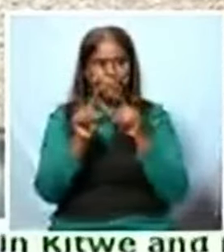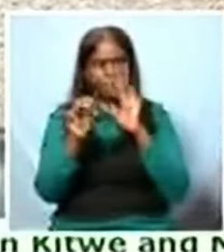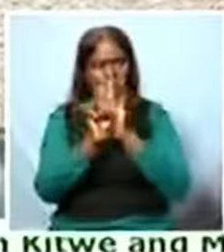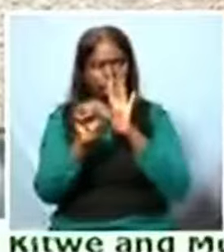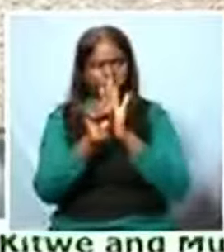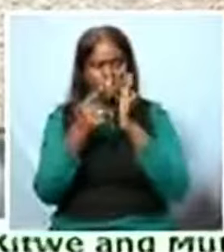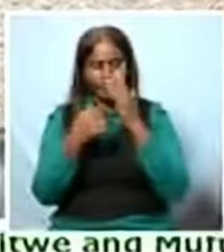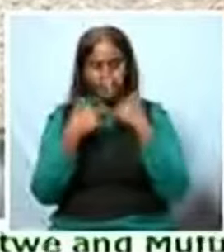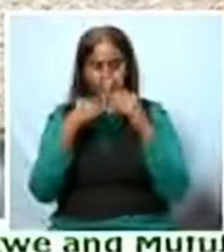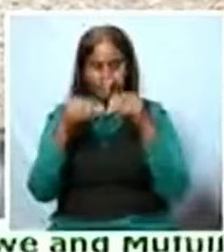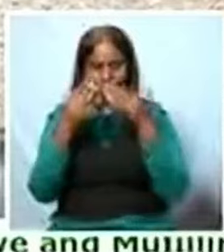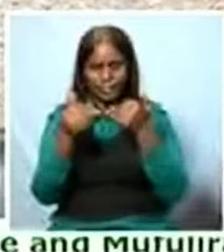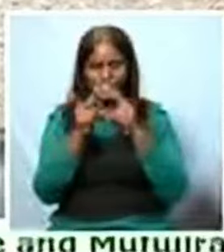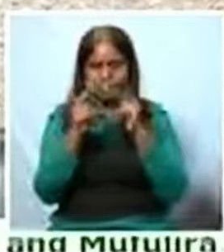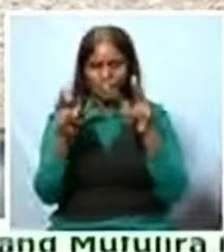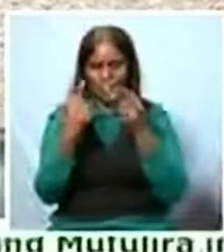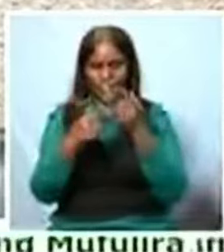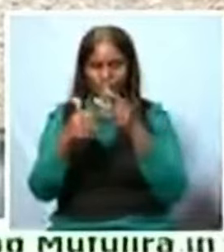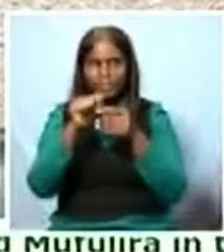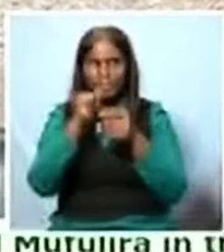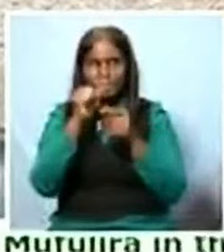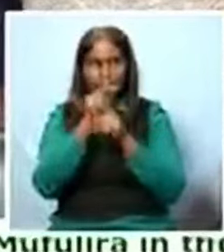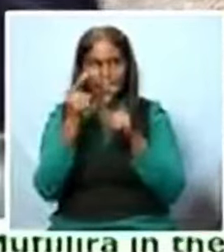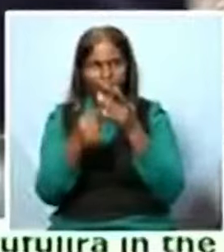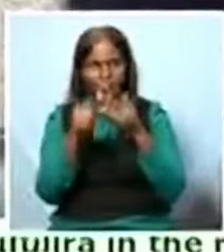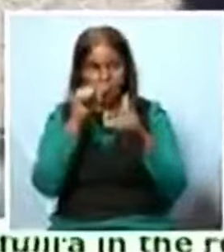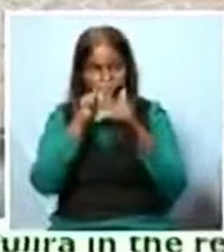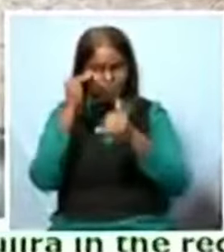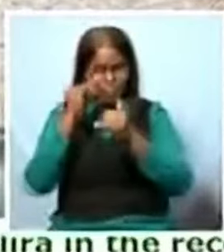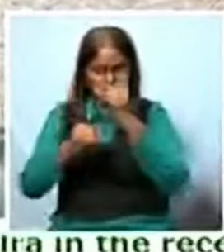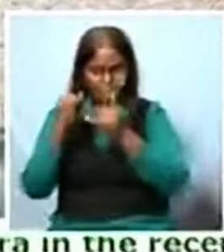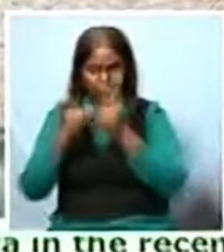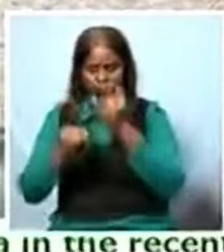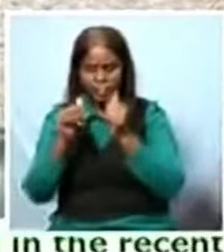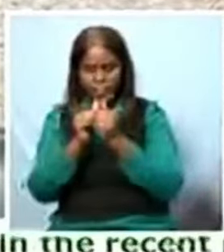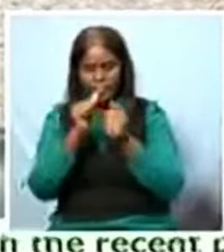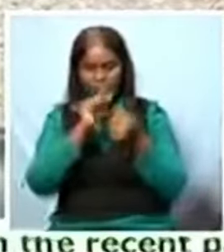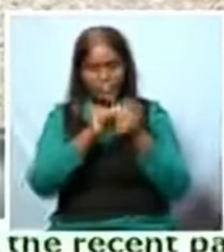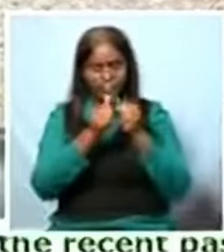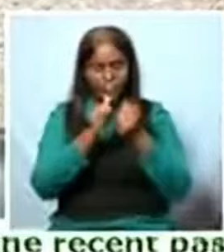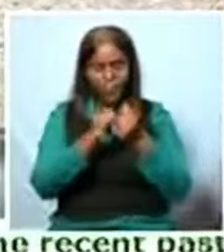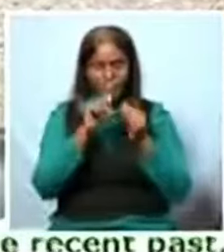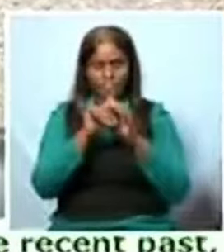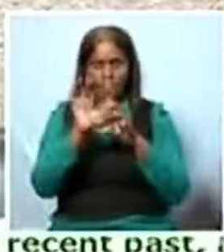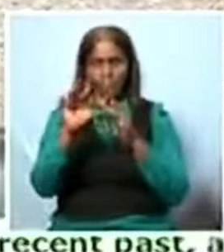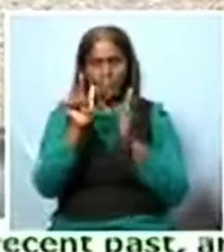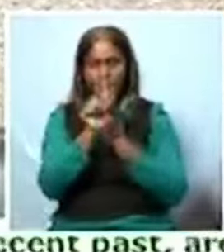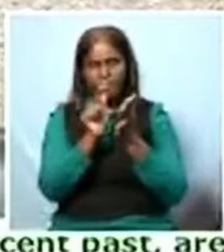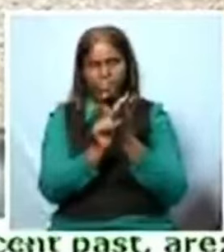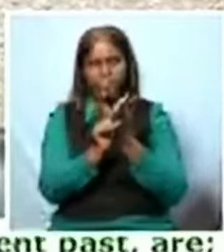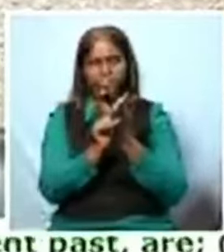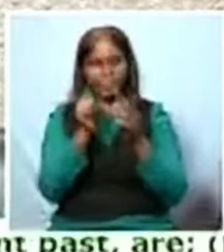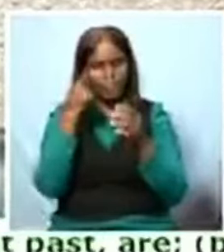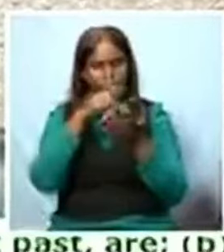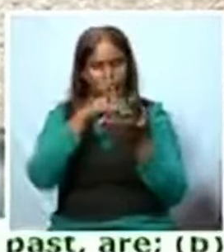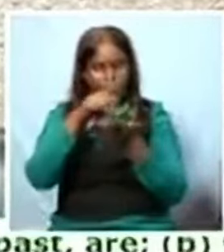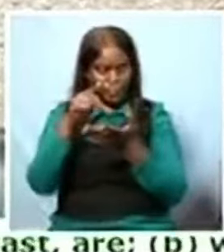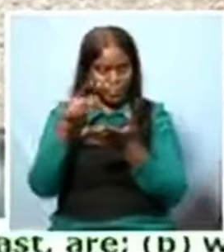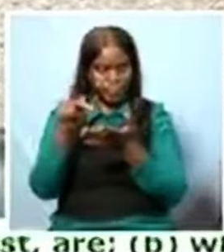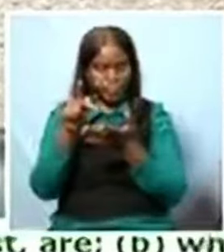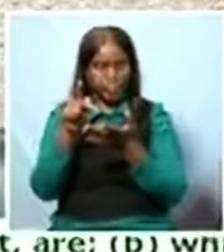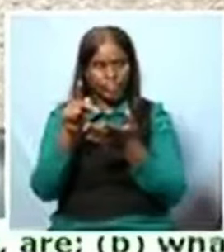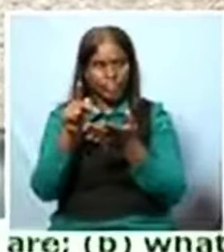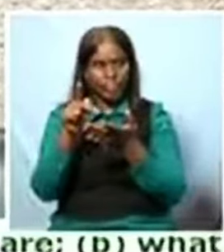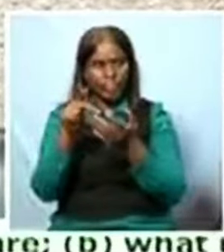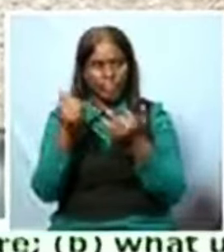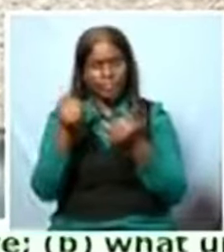have given, so that they do not just end up with peanuts based on the legal provision of compensation? Can